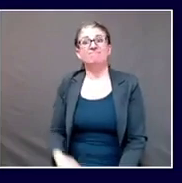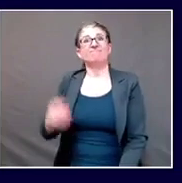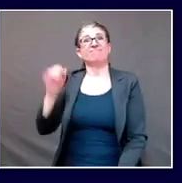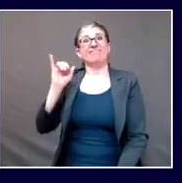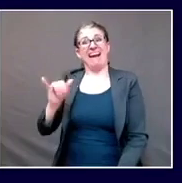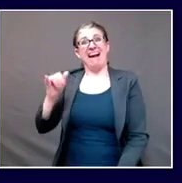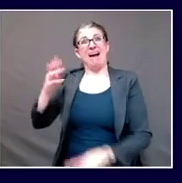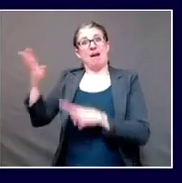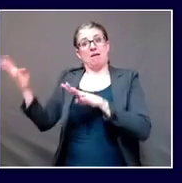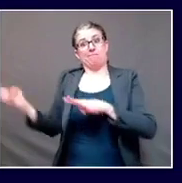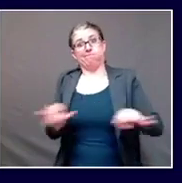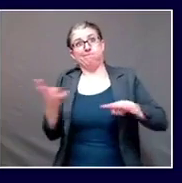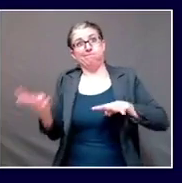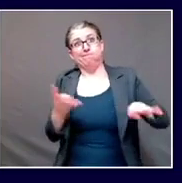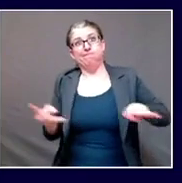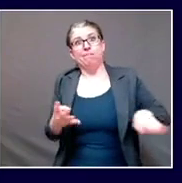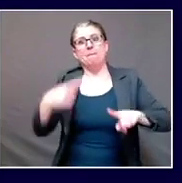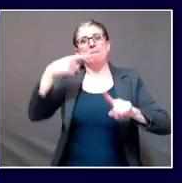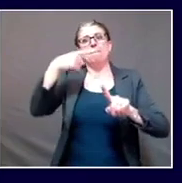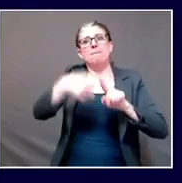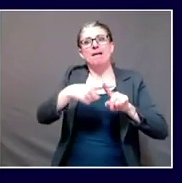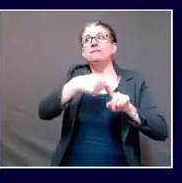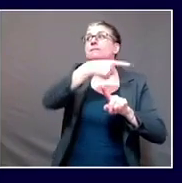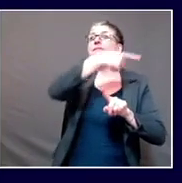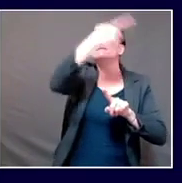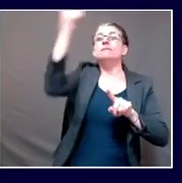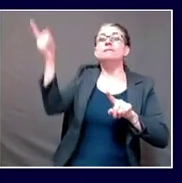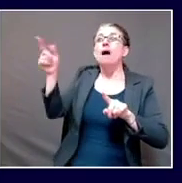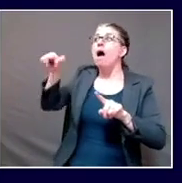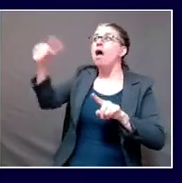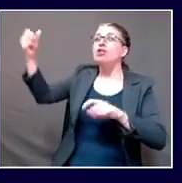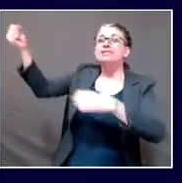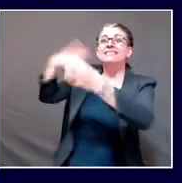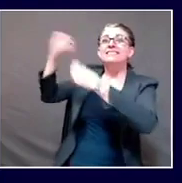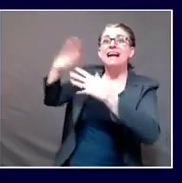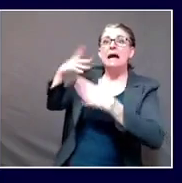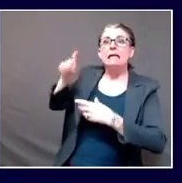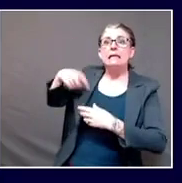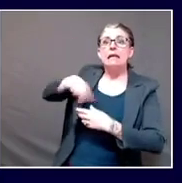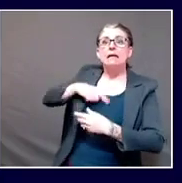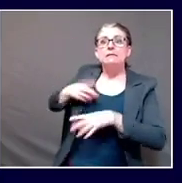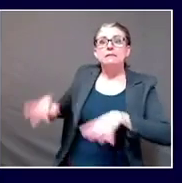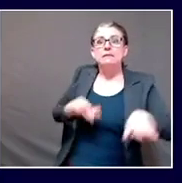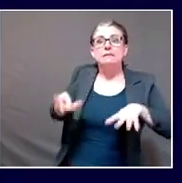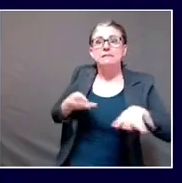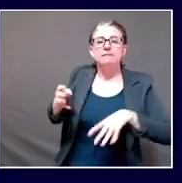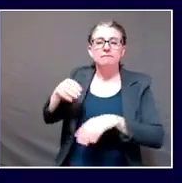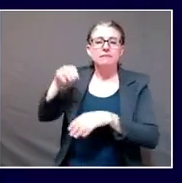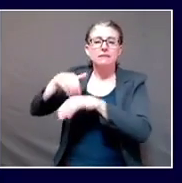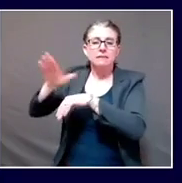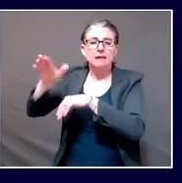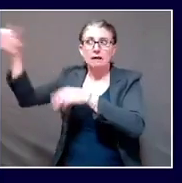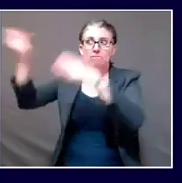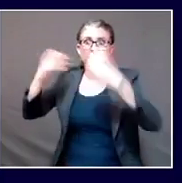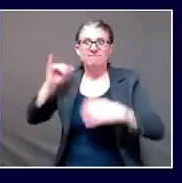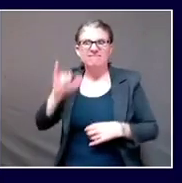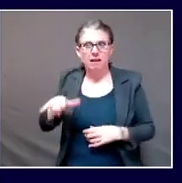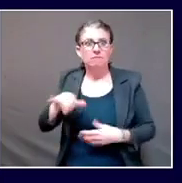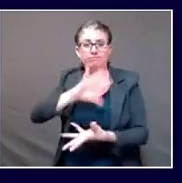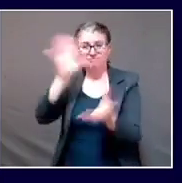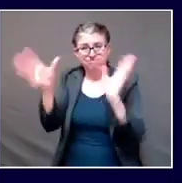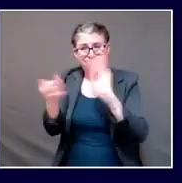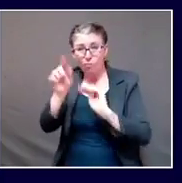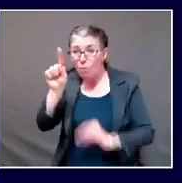As challenging as that is, as challenging as it has been, and as challenging as it will be, the team at Maine CDC